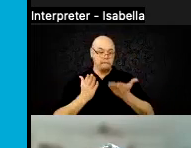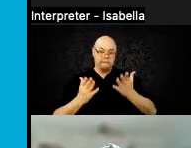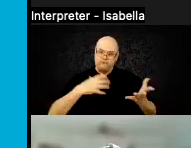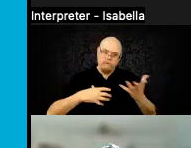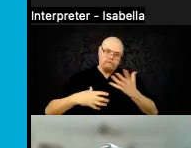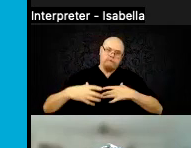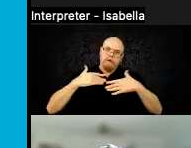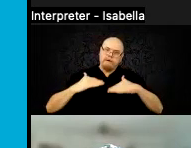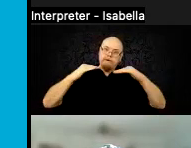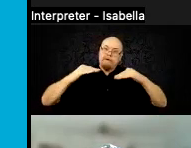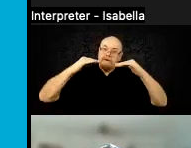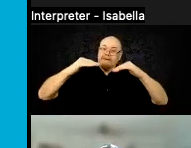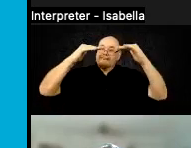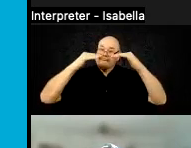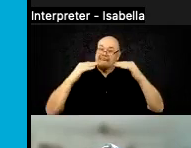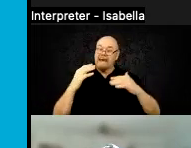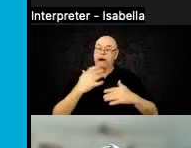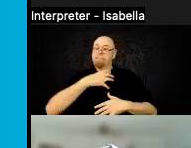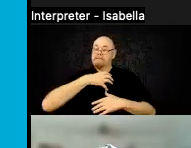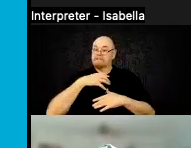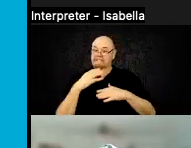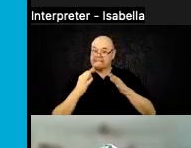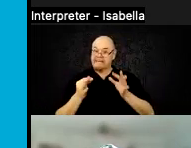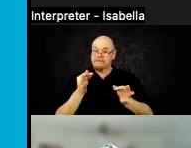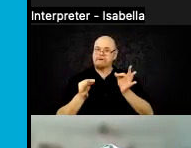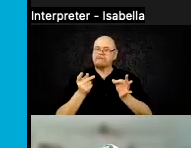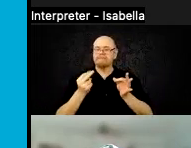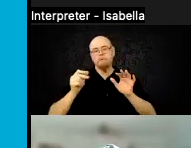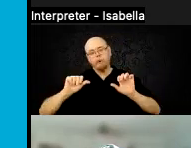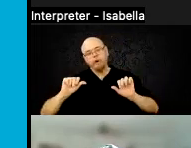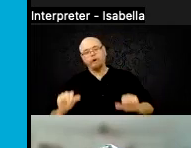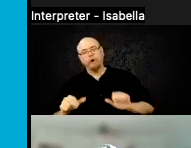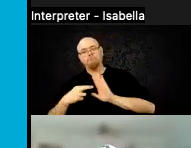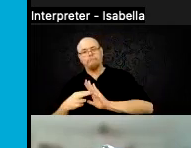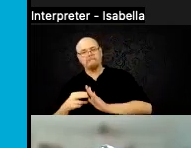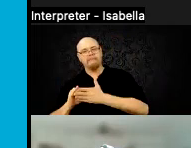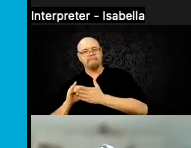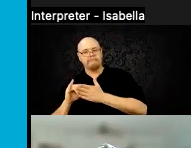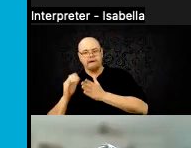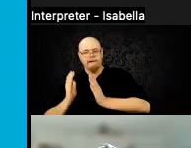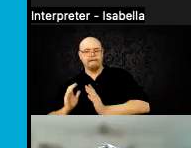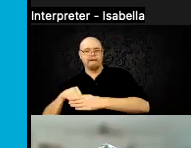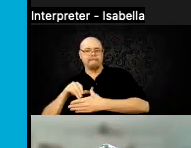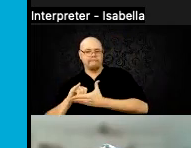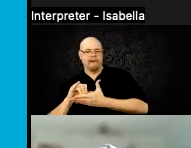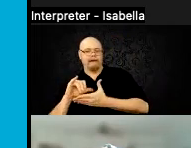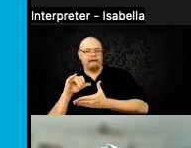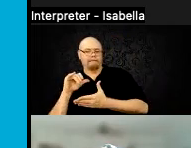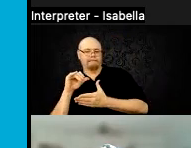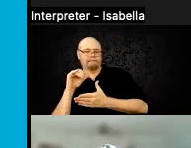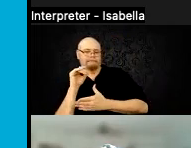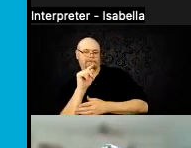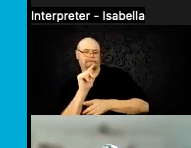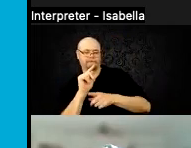to an administrative appeal hearing, we can potentially represent a client in that setting. And we can also represent individuals